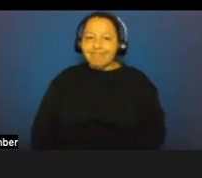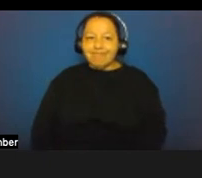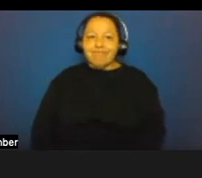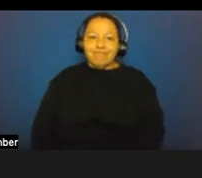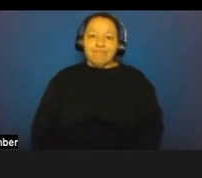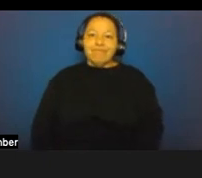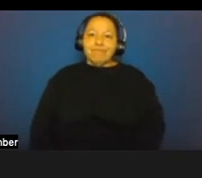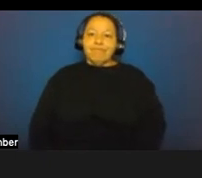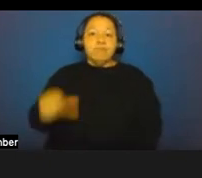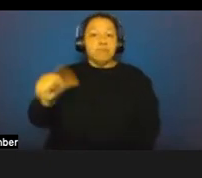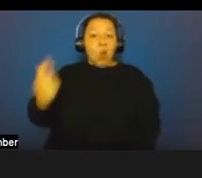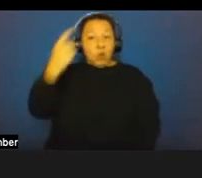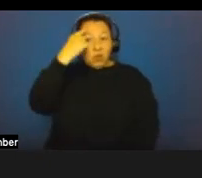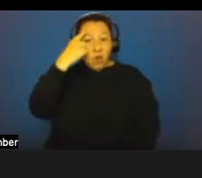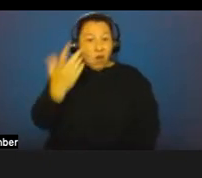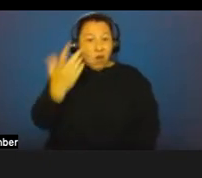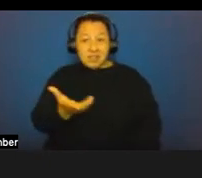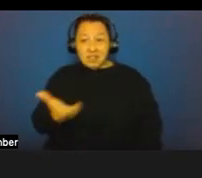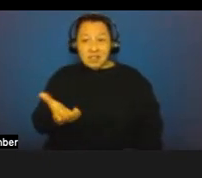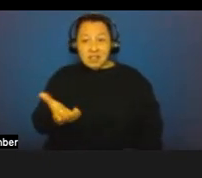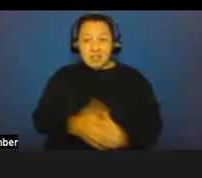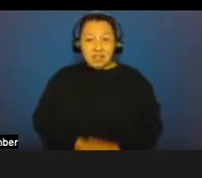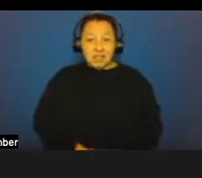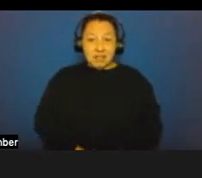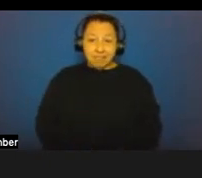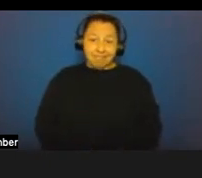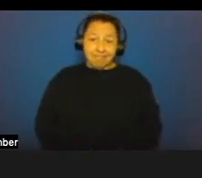Other thoughts or things you're sitting with right now?